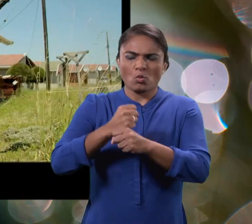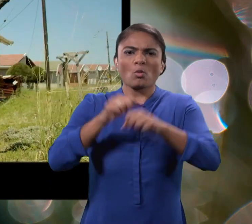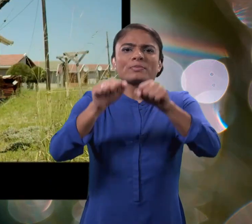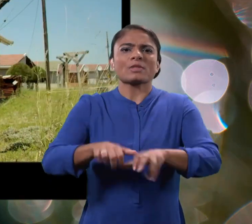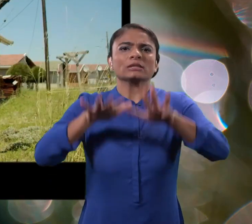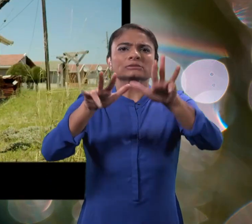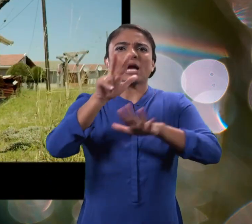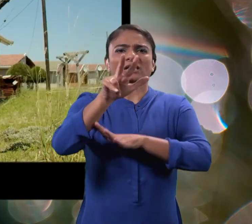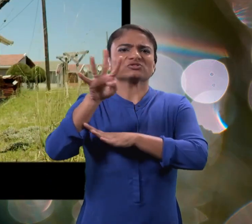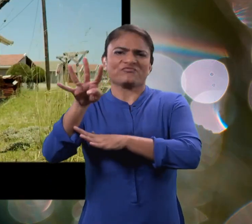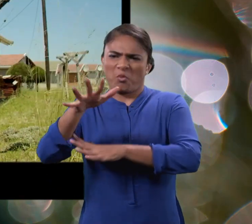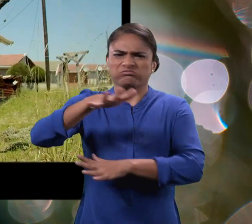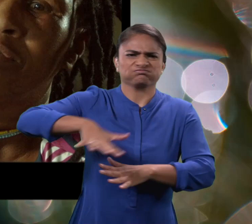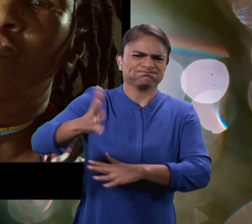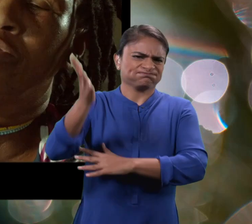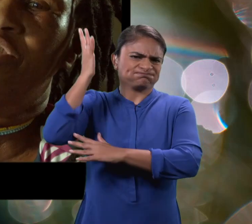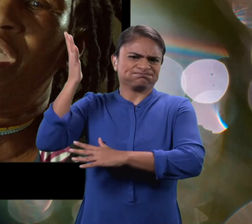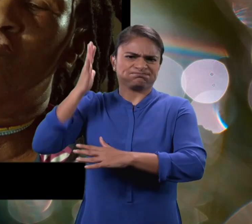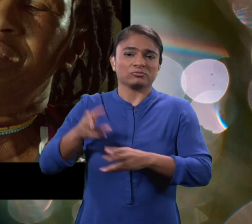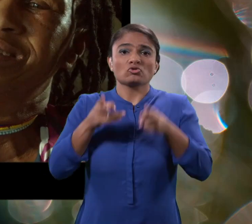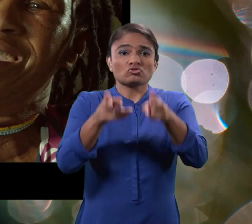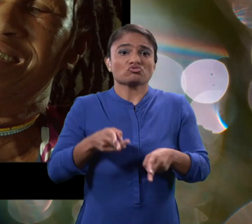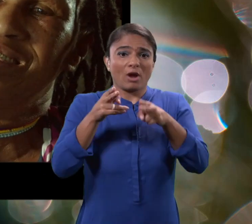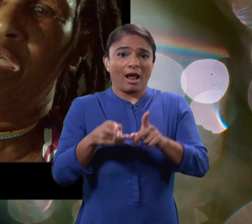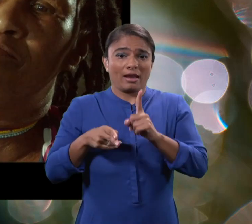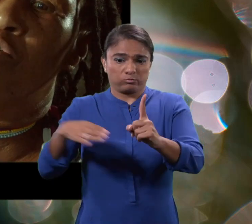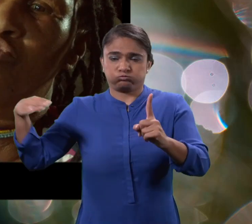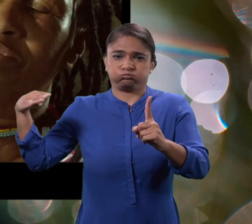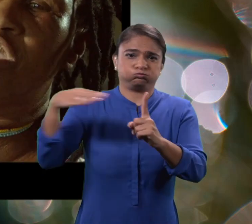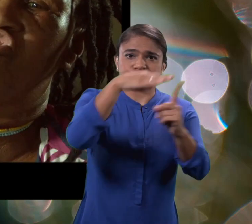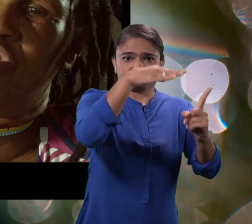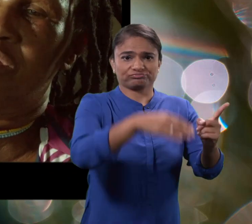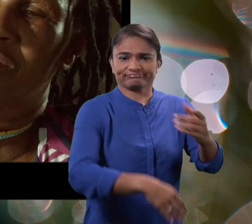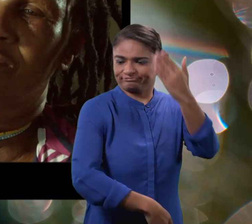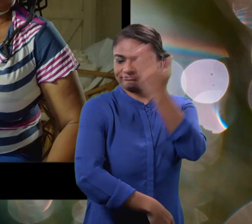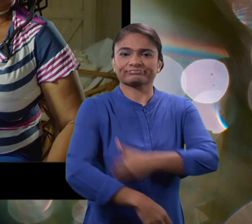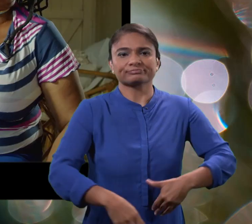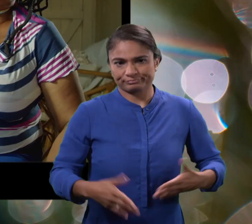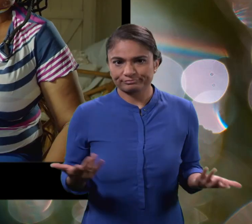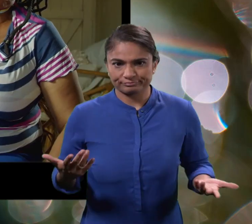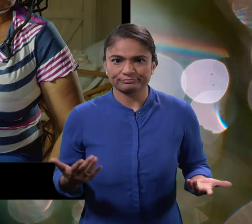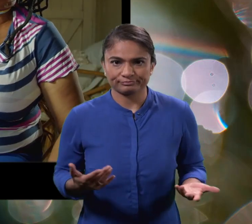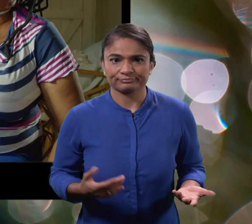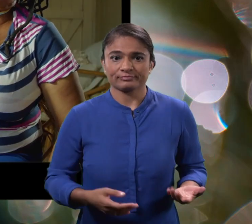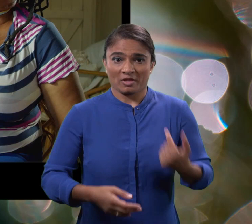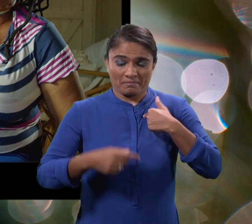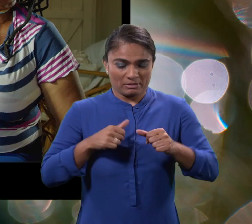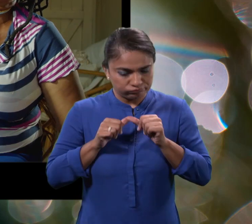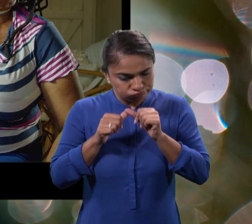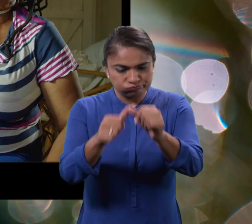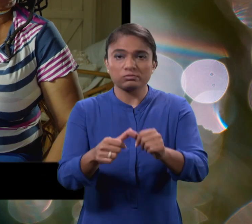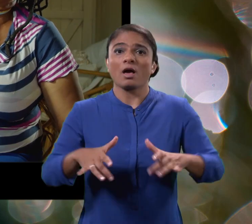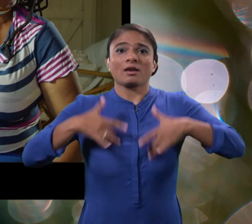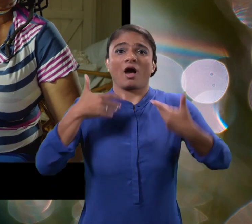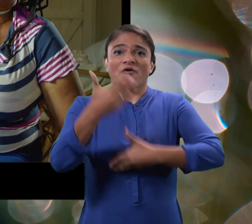1984 apha eSiskay. So ndatshayiswa yitrain eMount Road Station. Imke ingalo yam